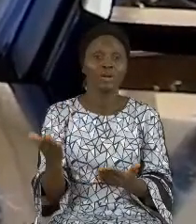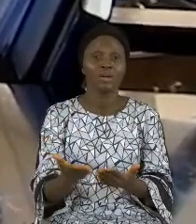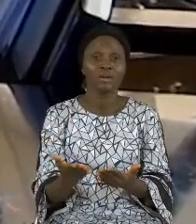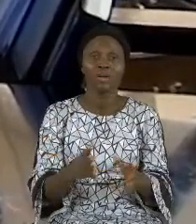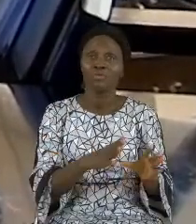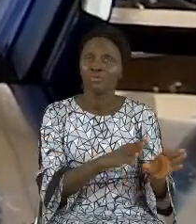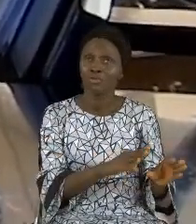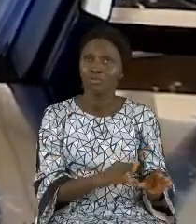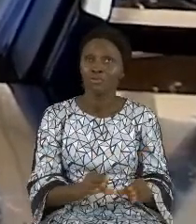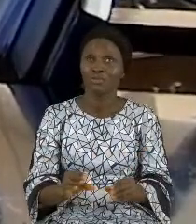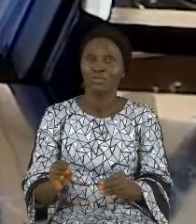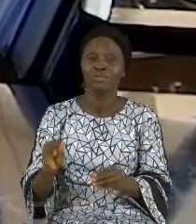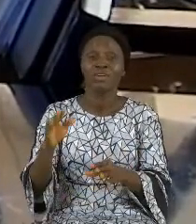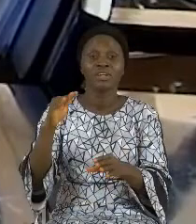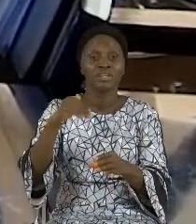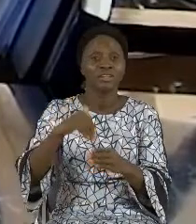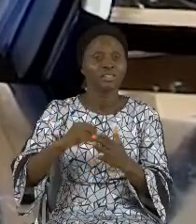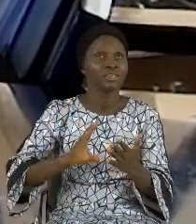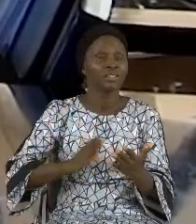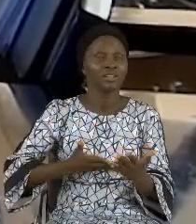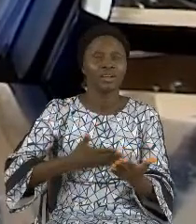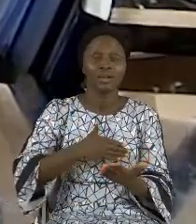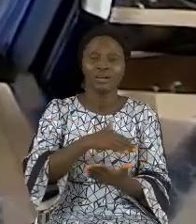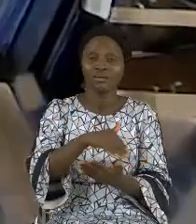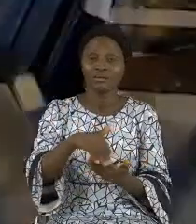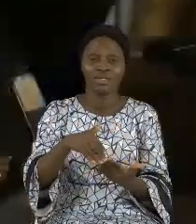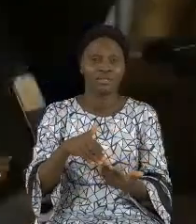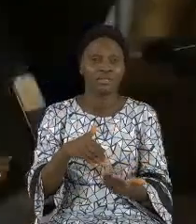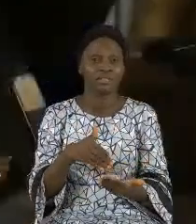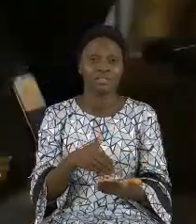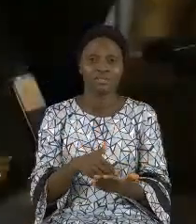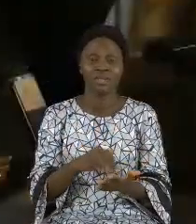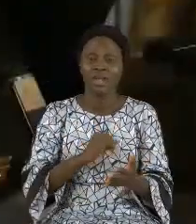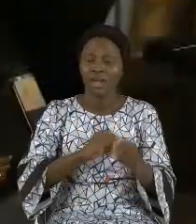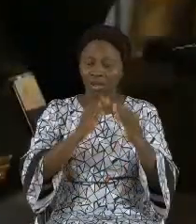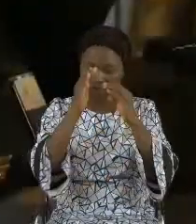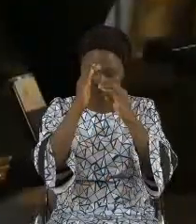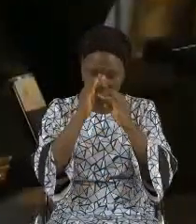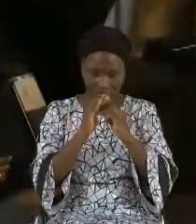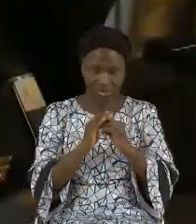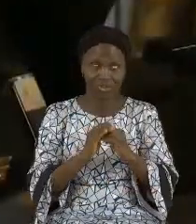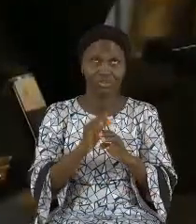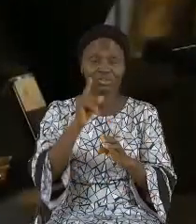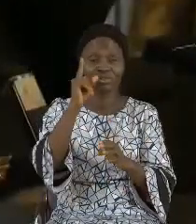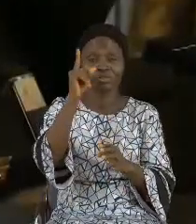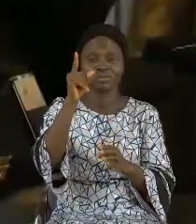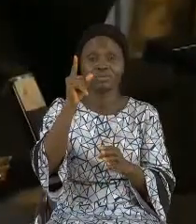moving in our midst. I worship you, I worship you,